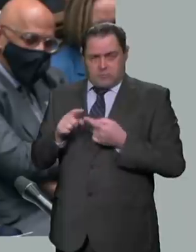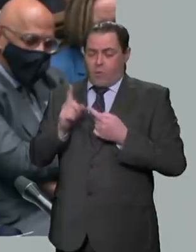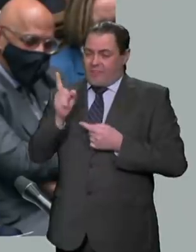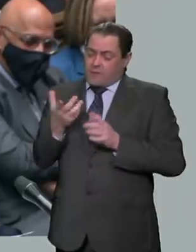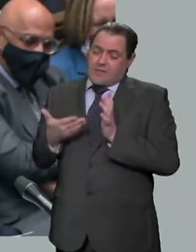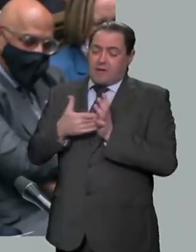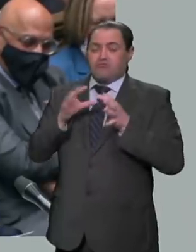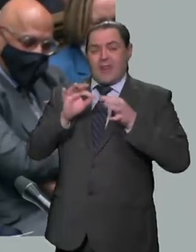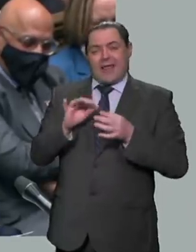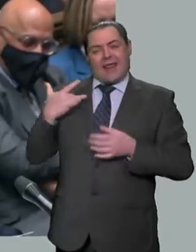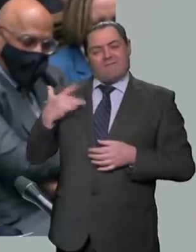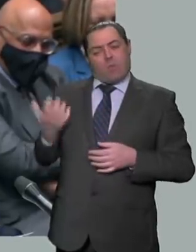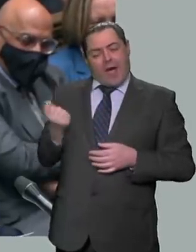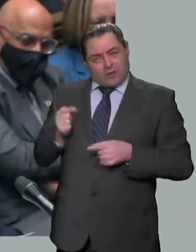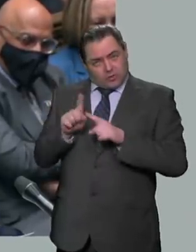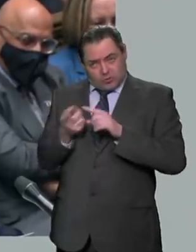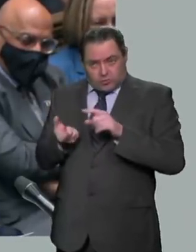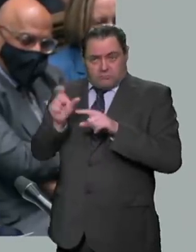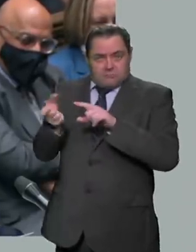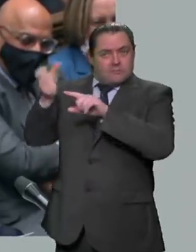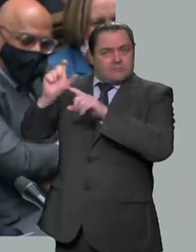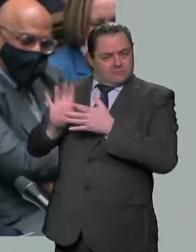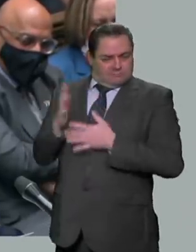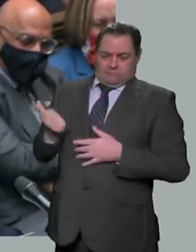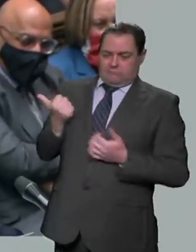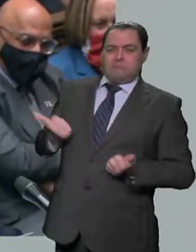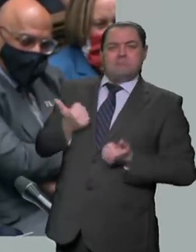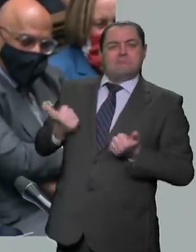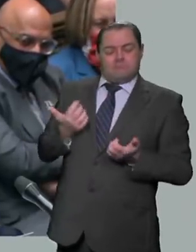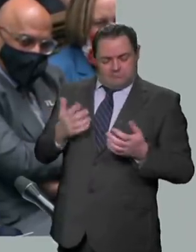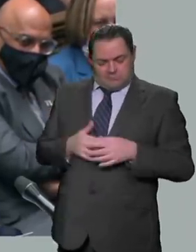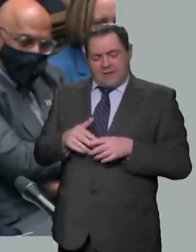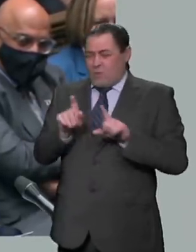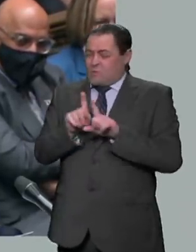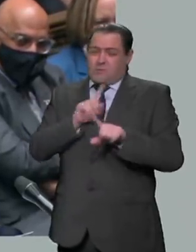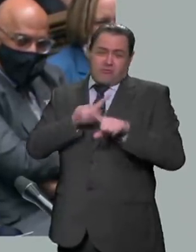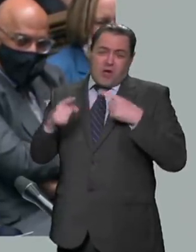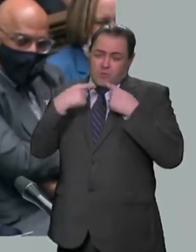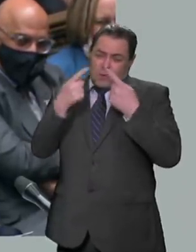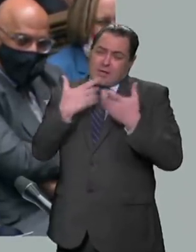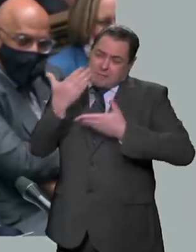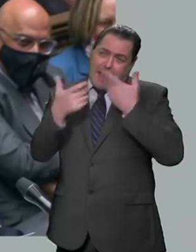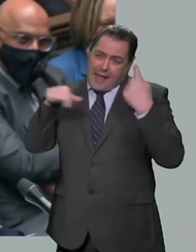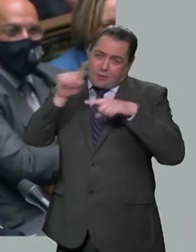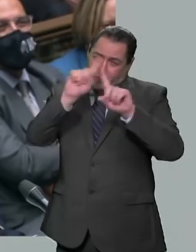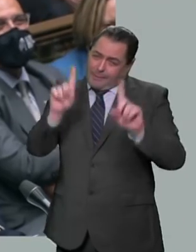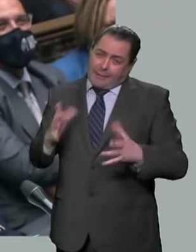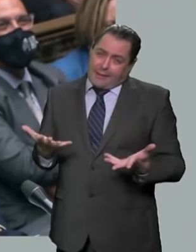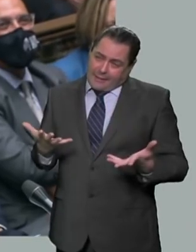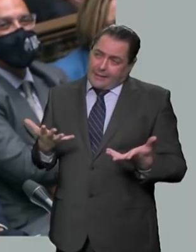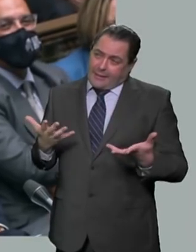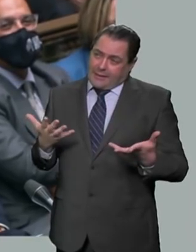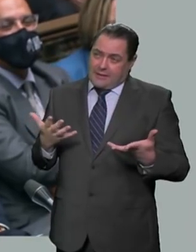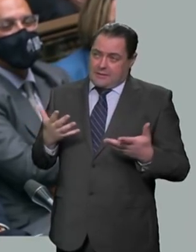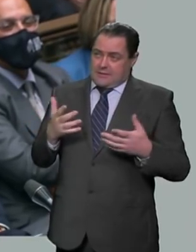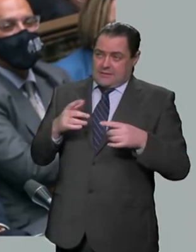of the increase to the living wage. But the crucial thing, Mr. Speaker, that I'm trying to get over this afternoon is that we, unlike